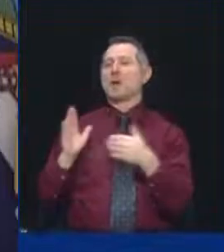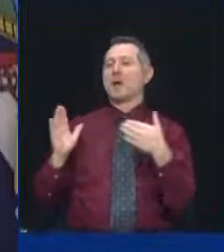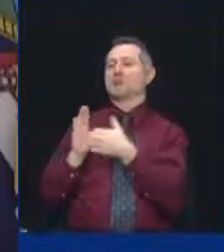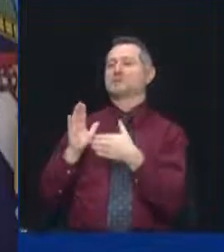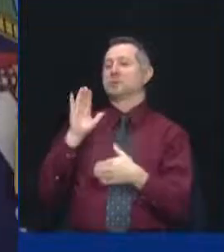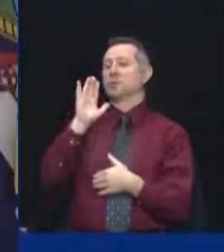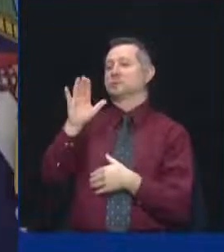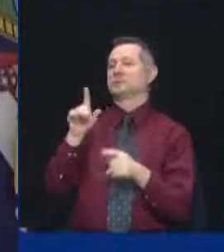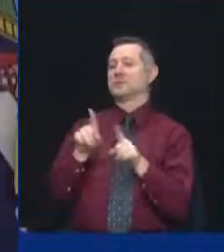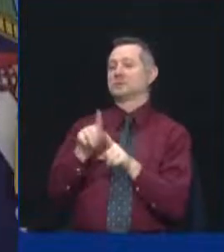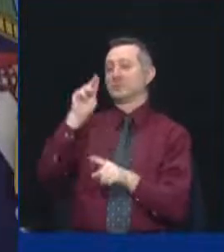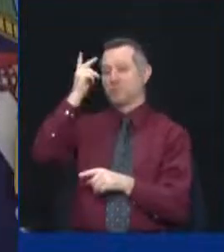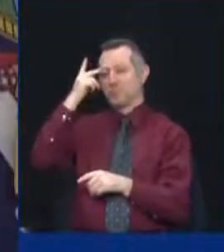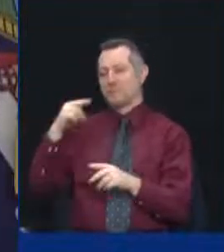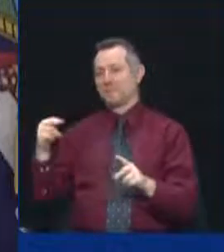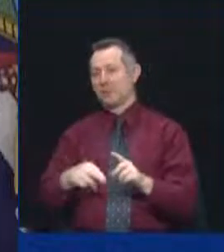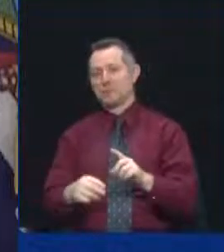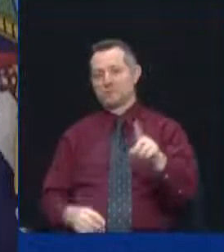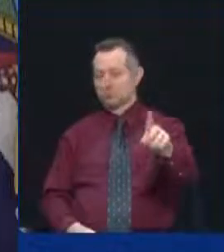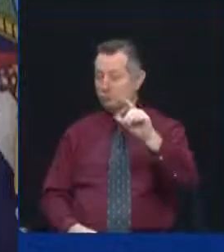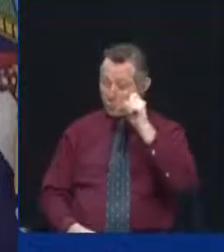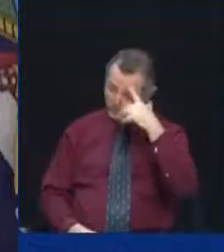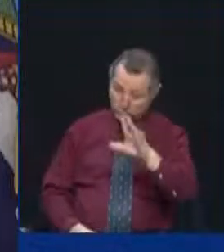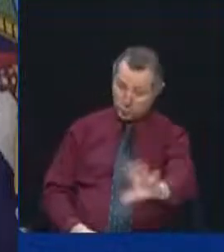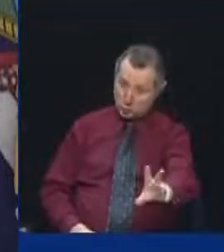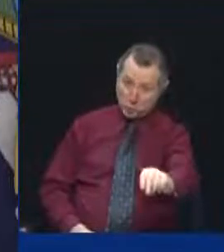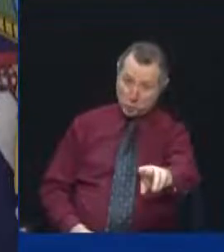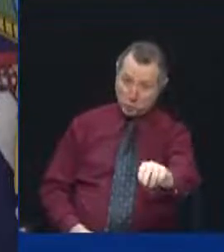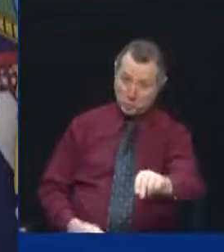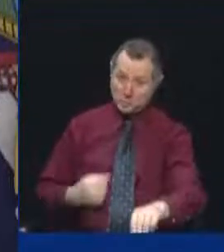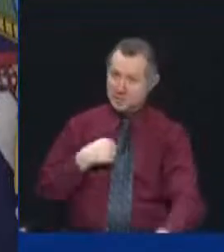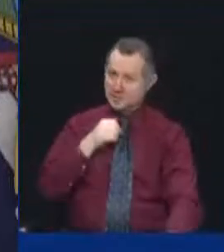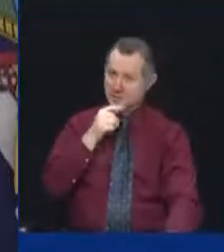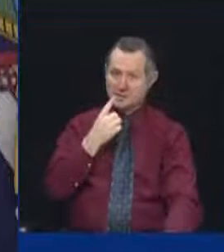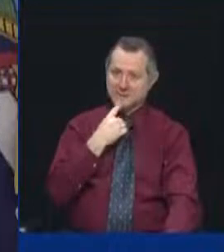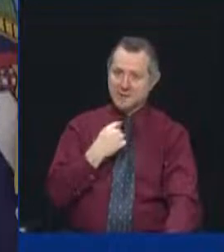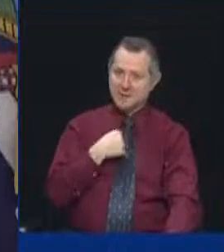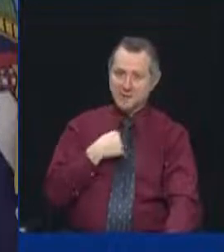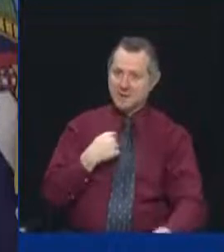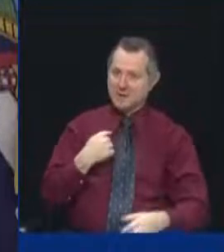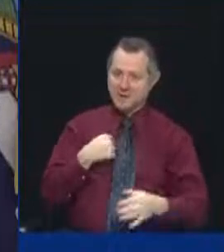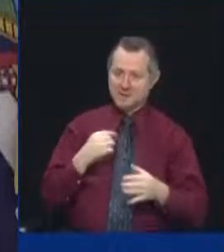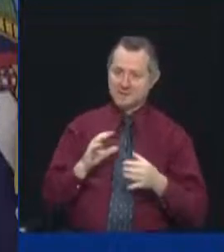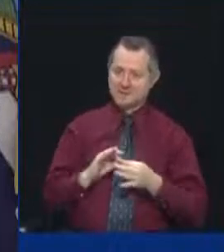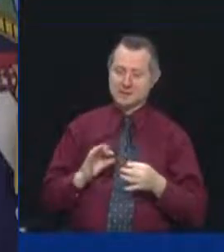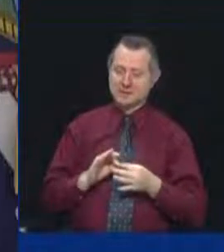No. did you also... Don't tell me what I said. The